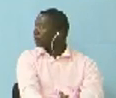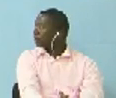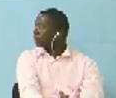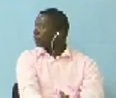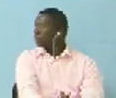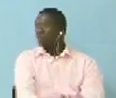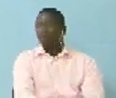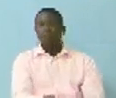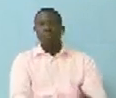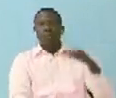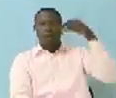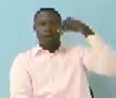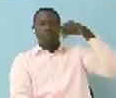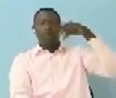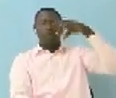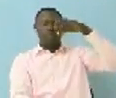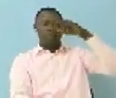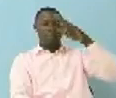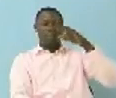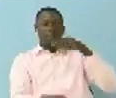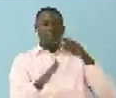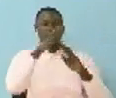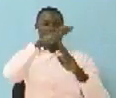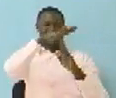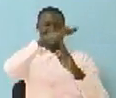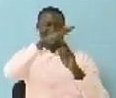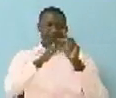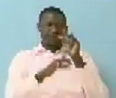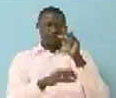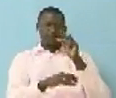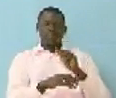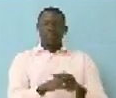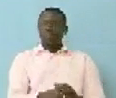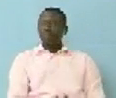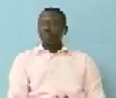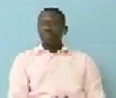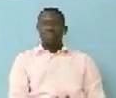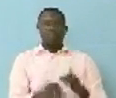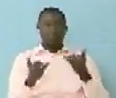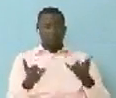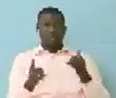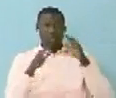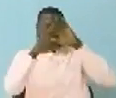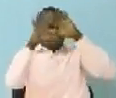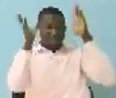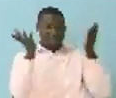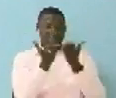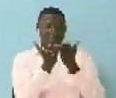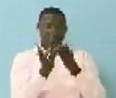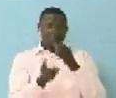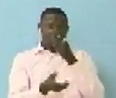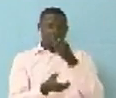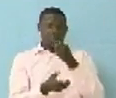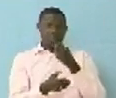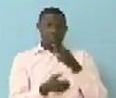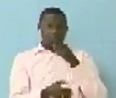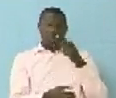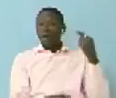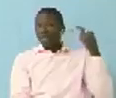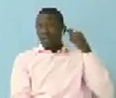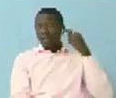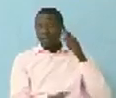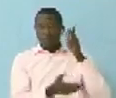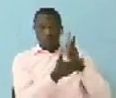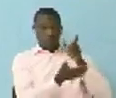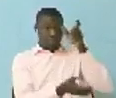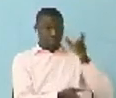could pause it there for a little while. So, General. So you heard the